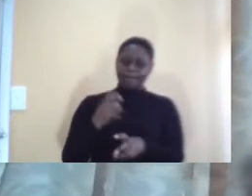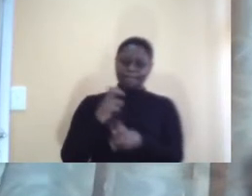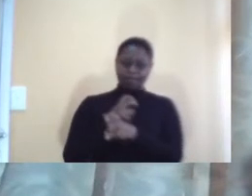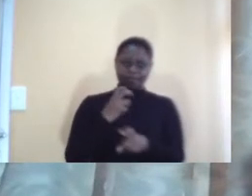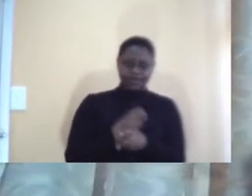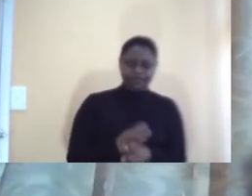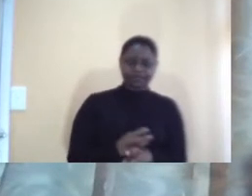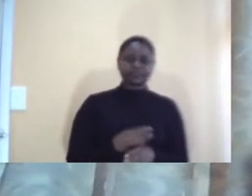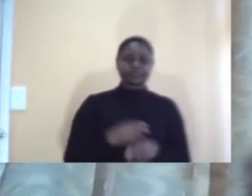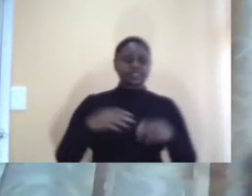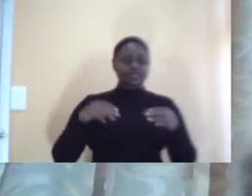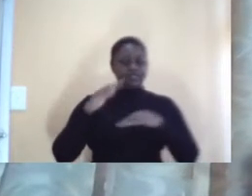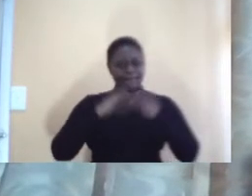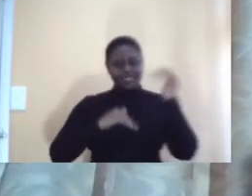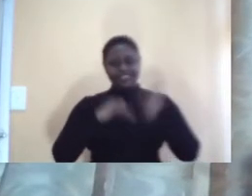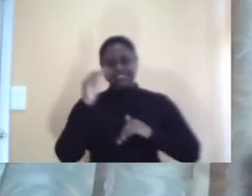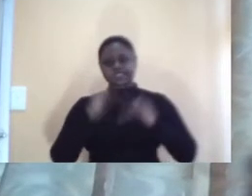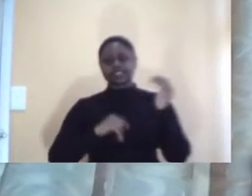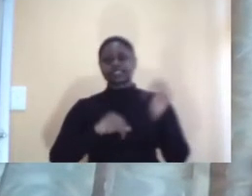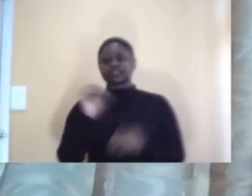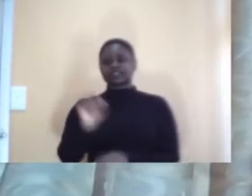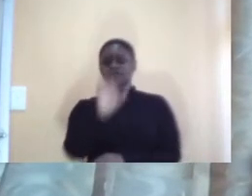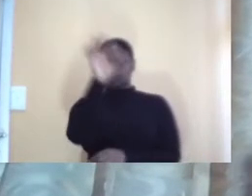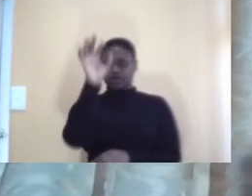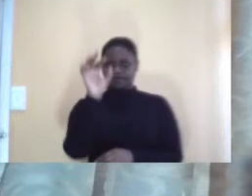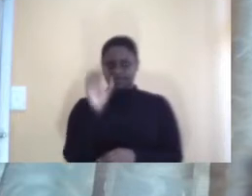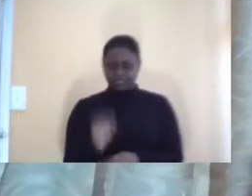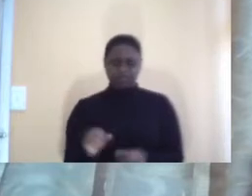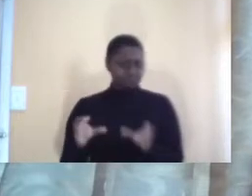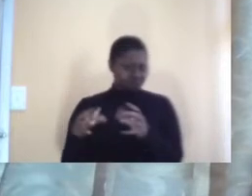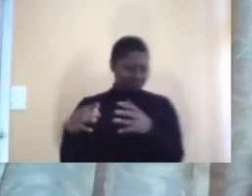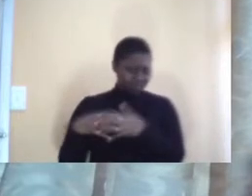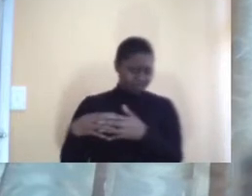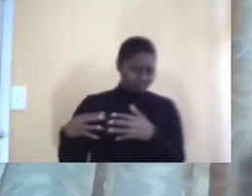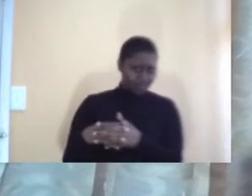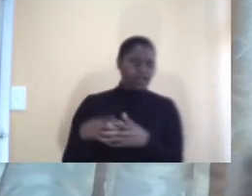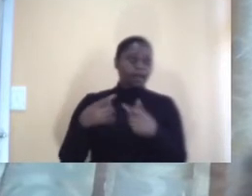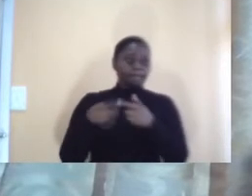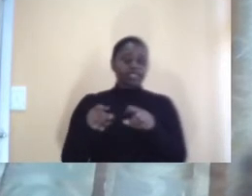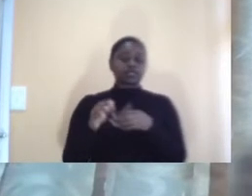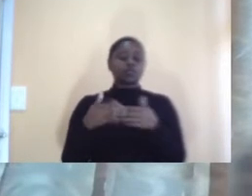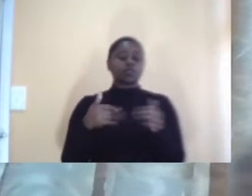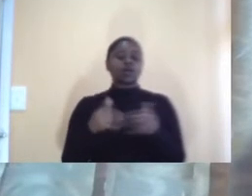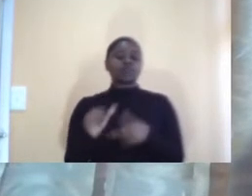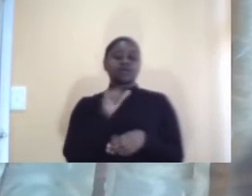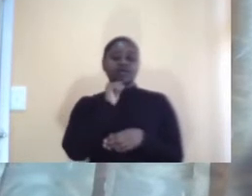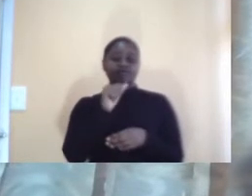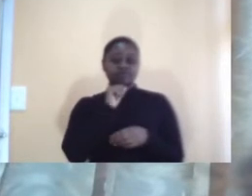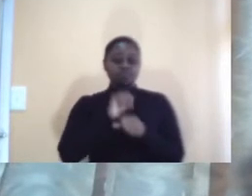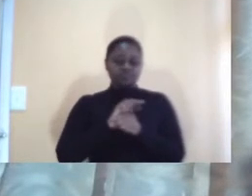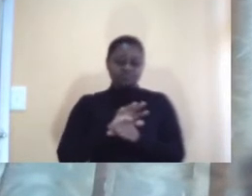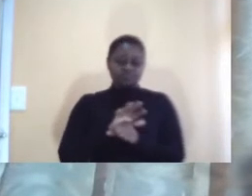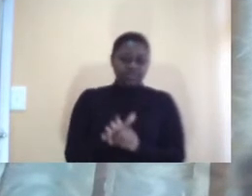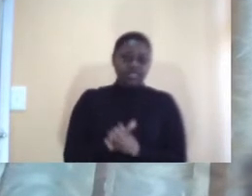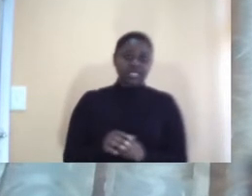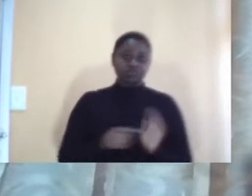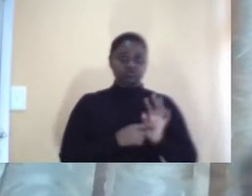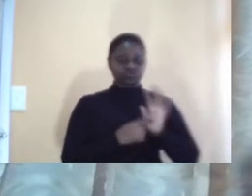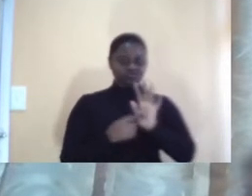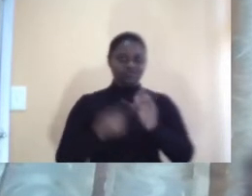tirelessly in building the South Africa that is classless. However, the pandemic has proved to us